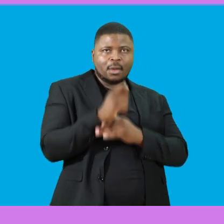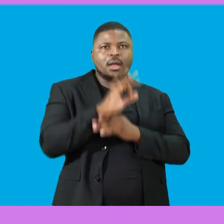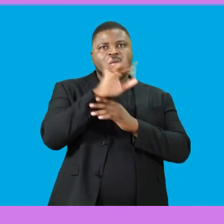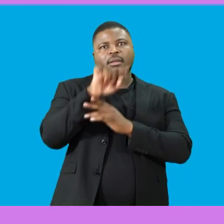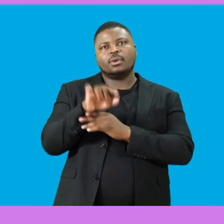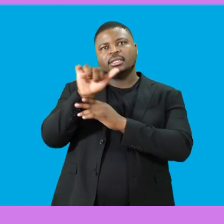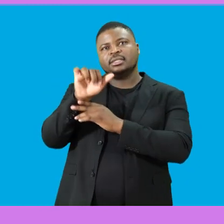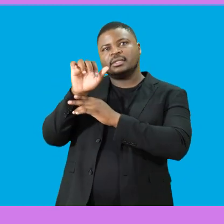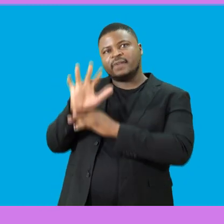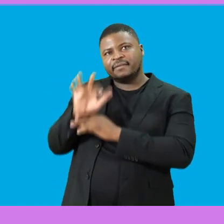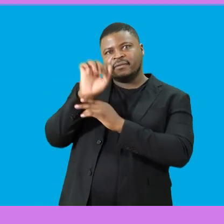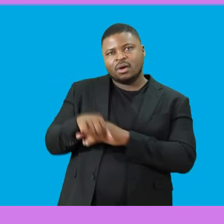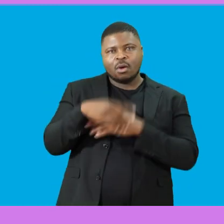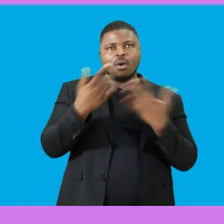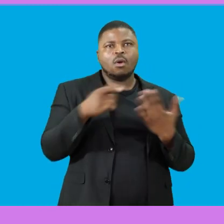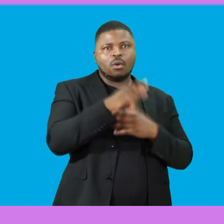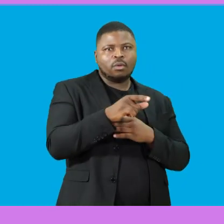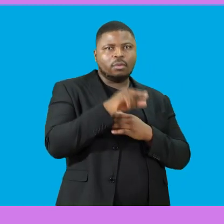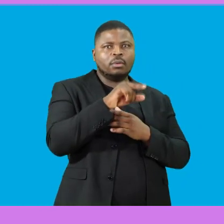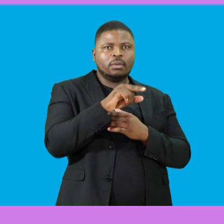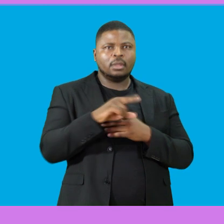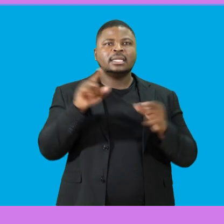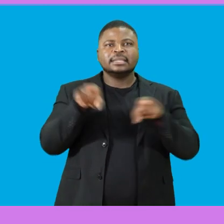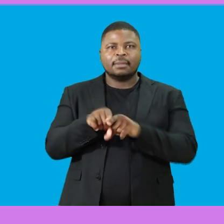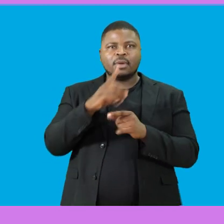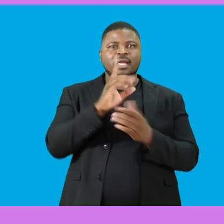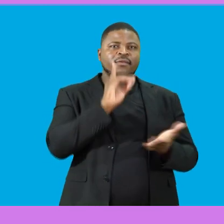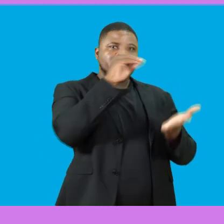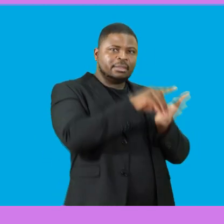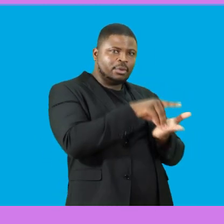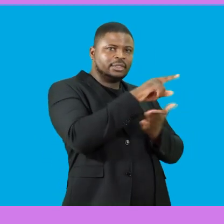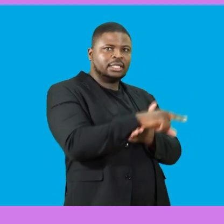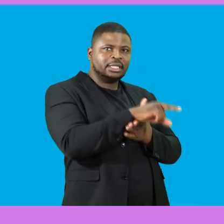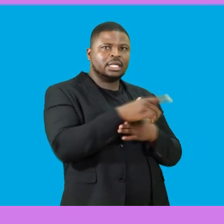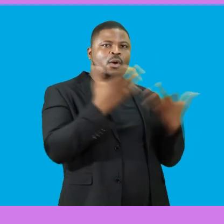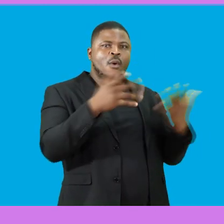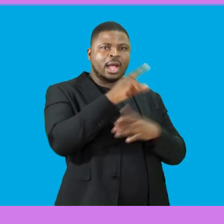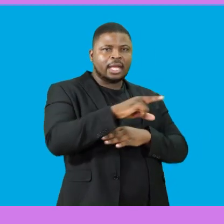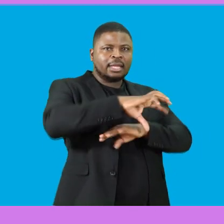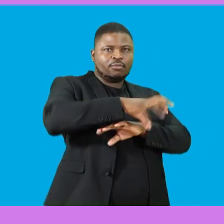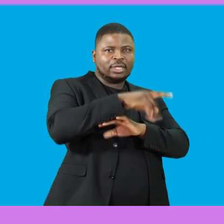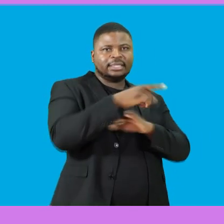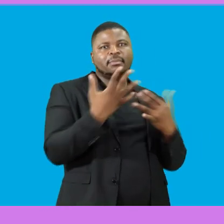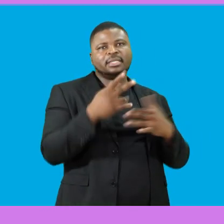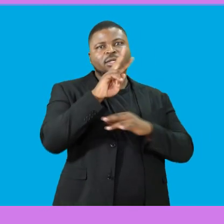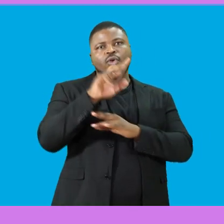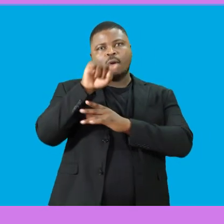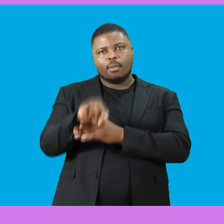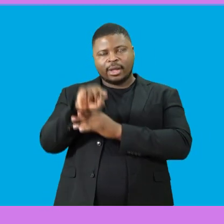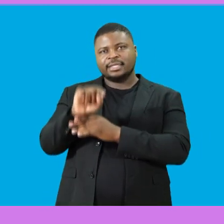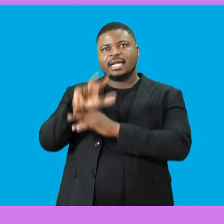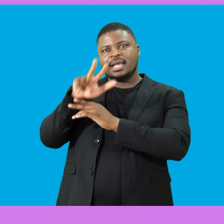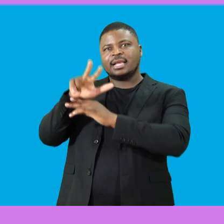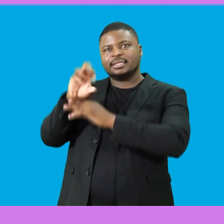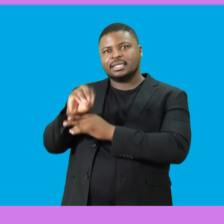deposit inside the branch, you will pay 2.80 Rand per 100 Rand that you are depositing. You will also pay for